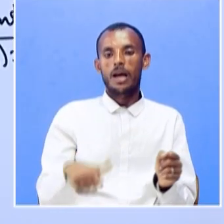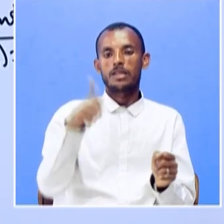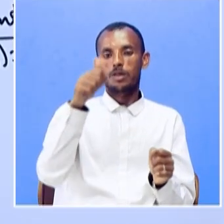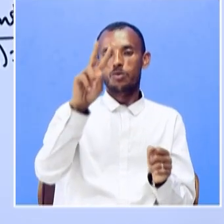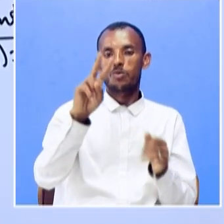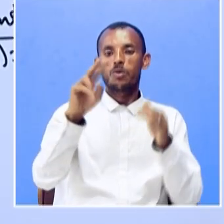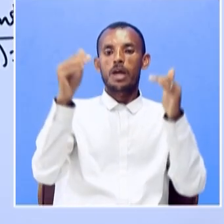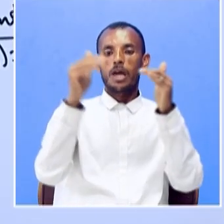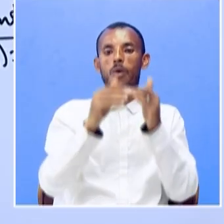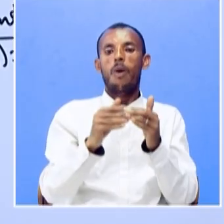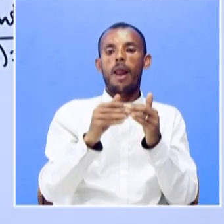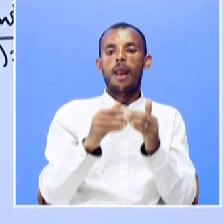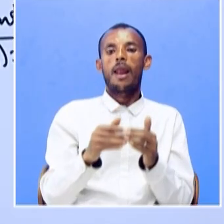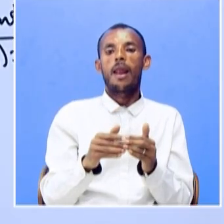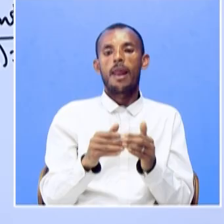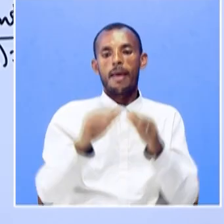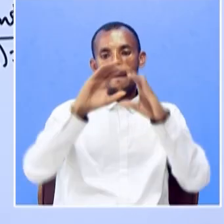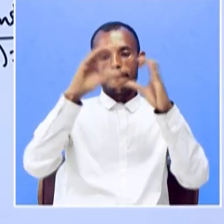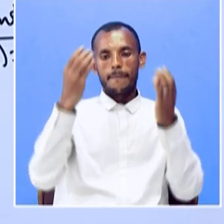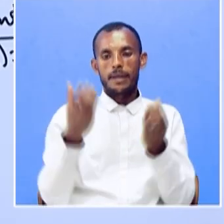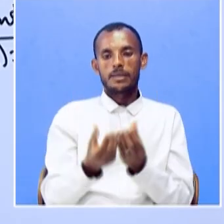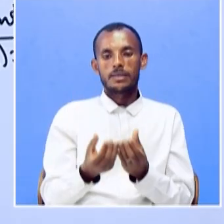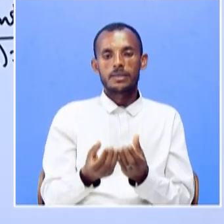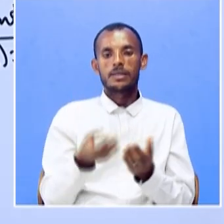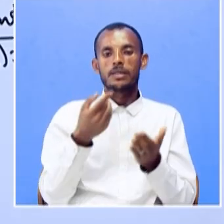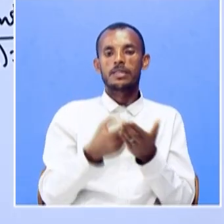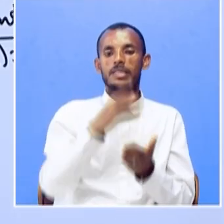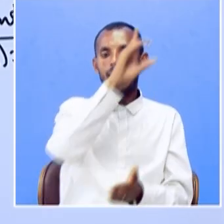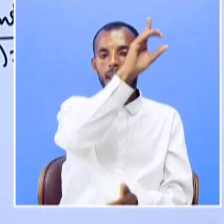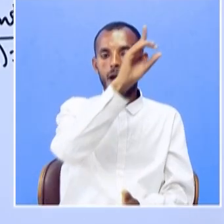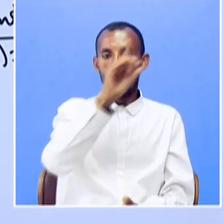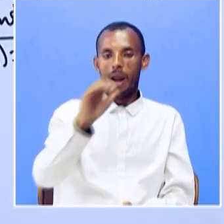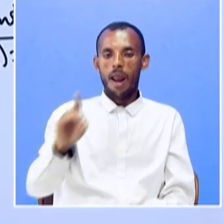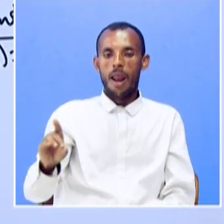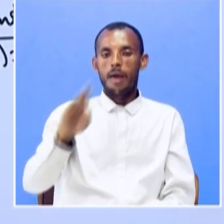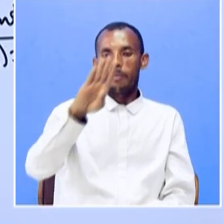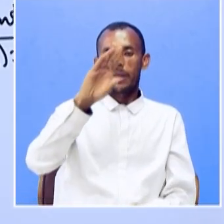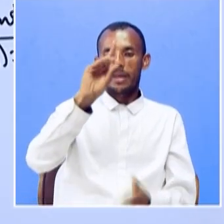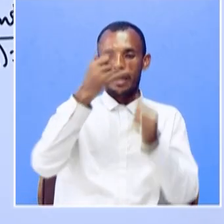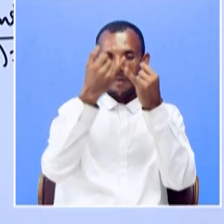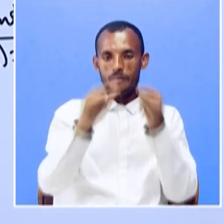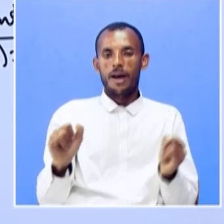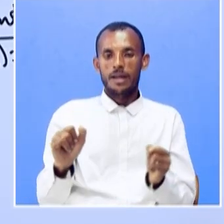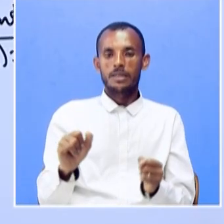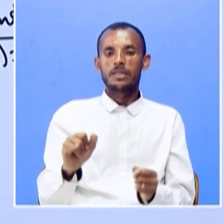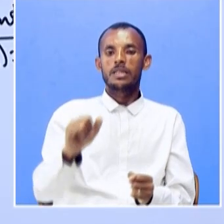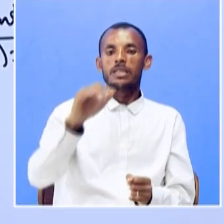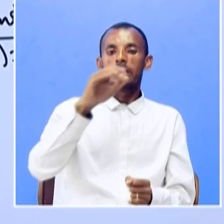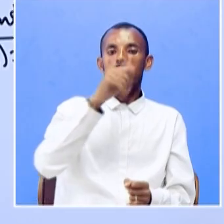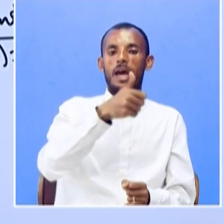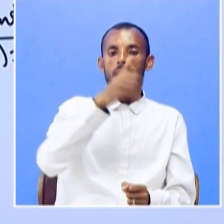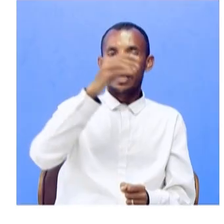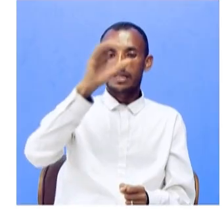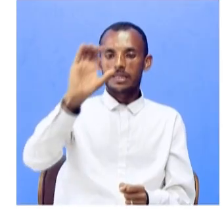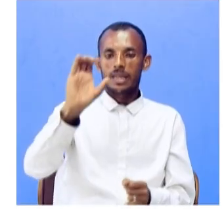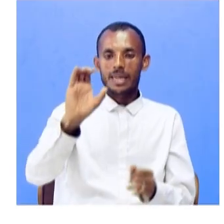parts. This means this diagonal BD divides the longest diagonal into two equal